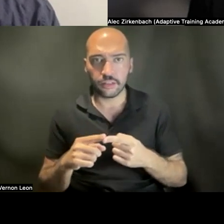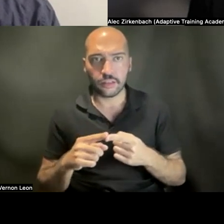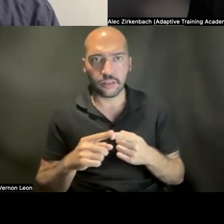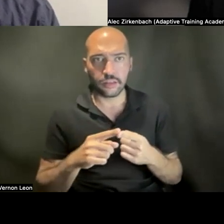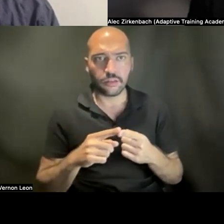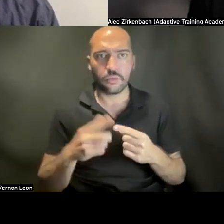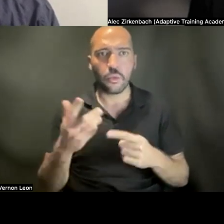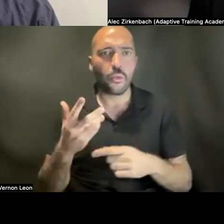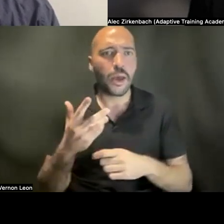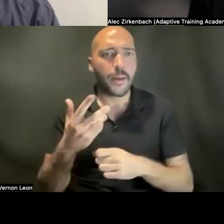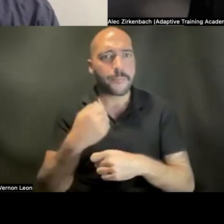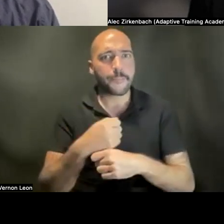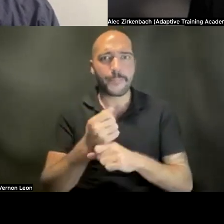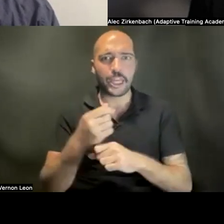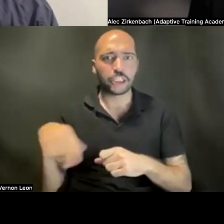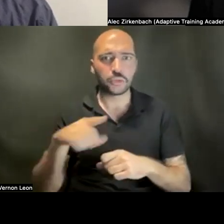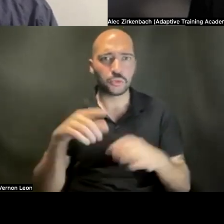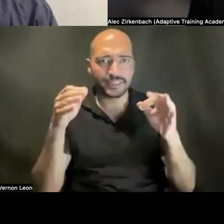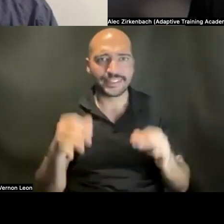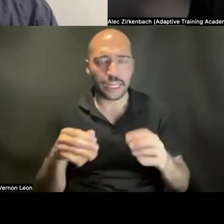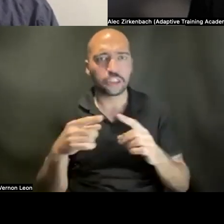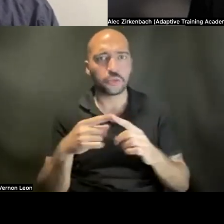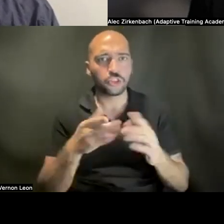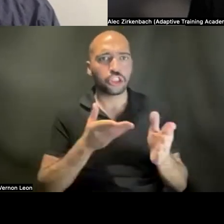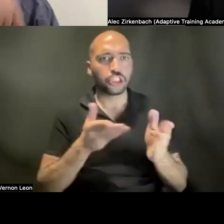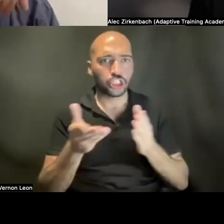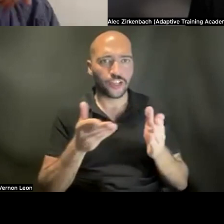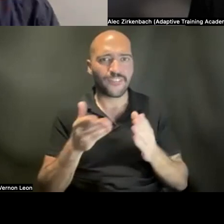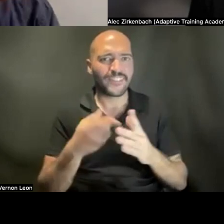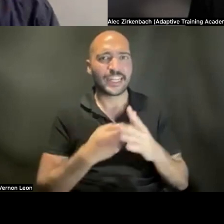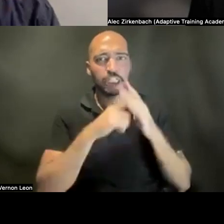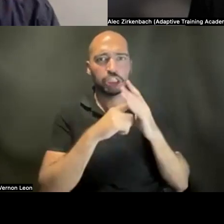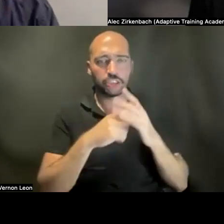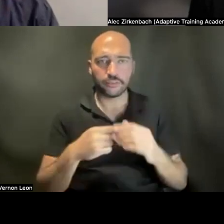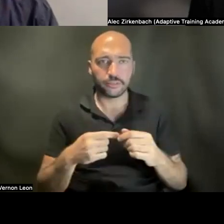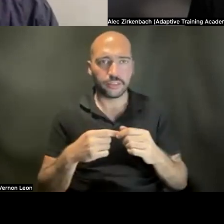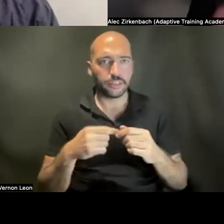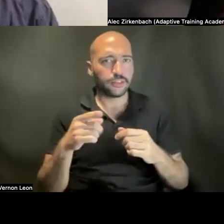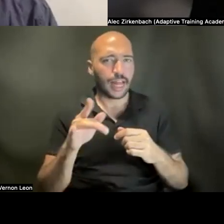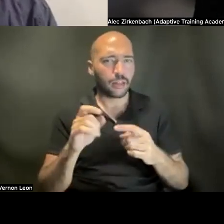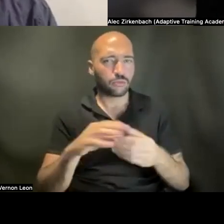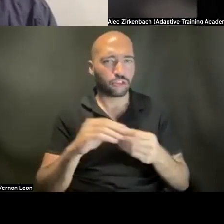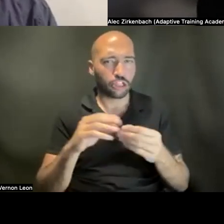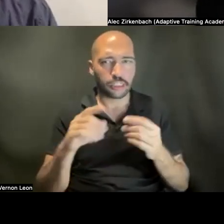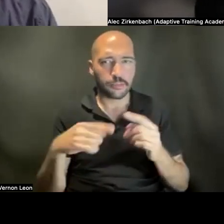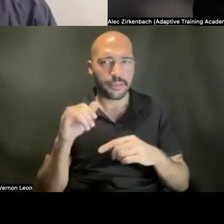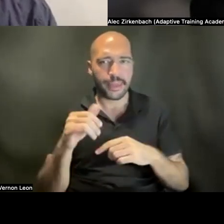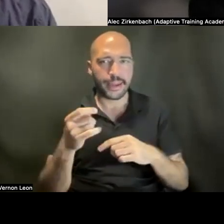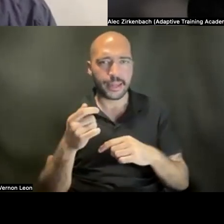what made you decide to serve initially? Kyle, you kind of talked about that a little bit.